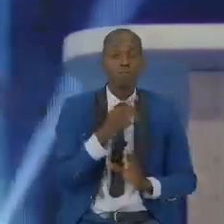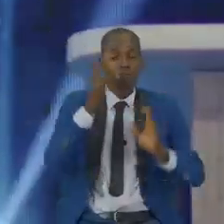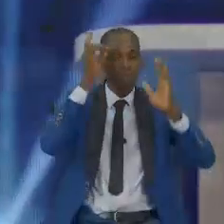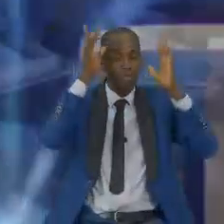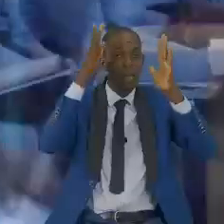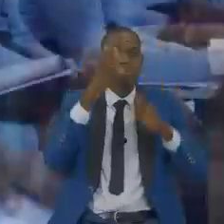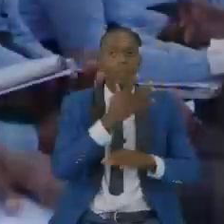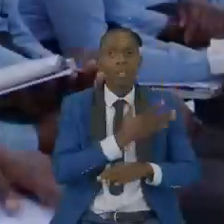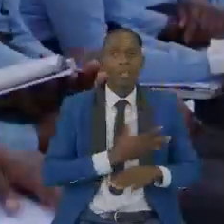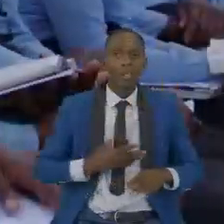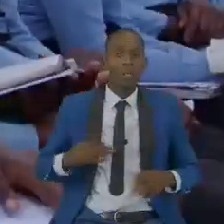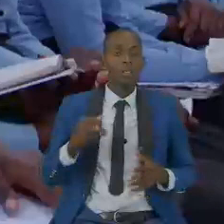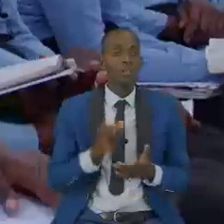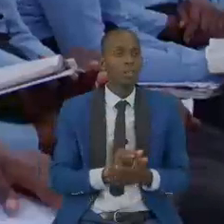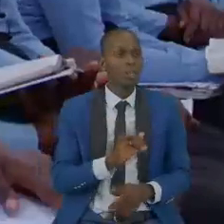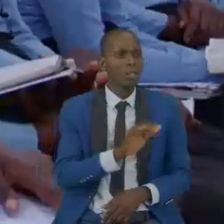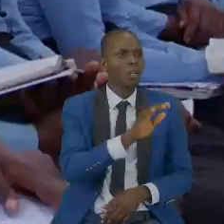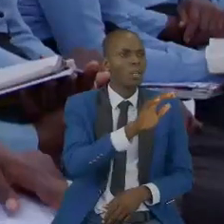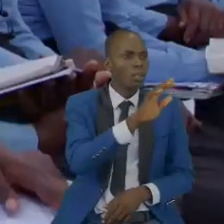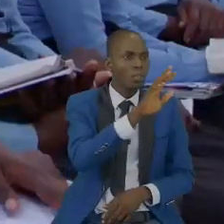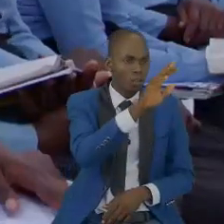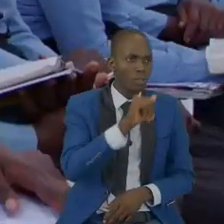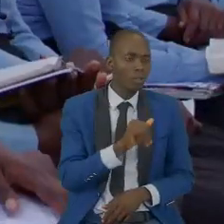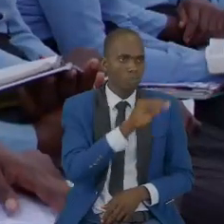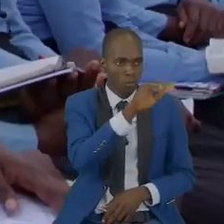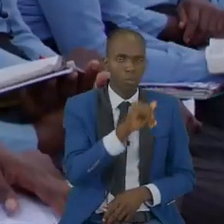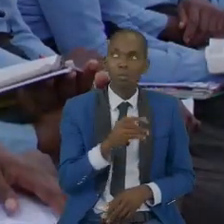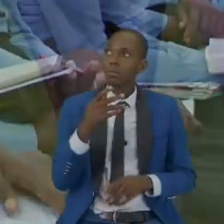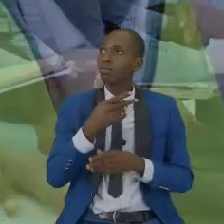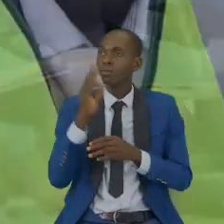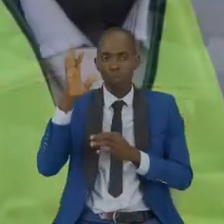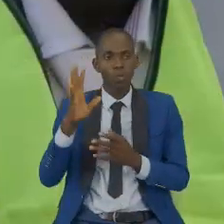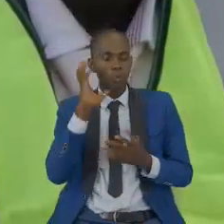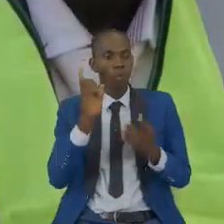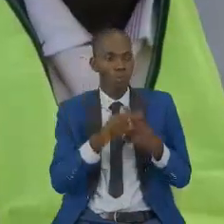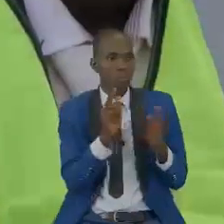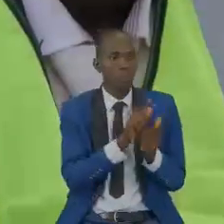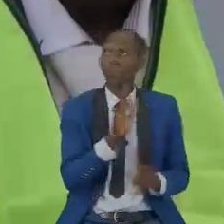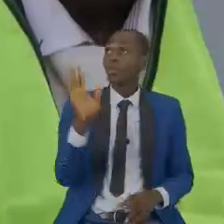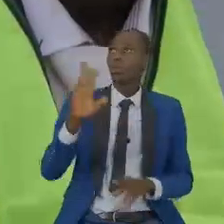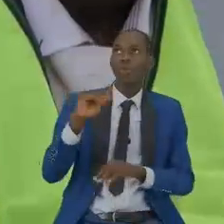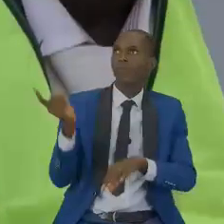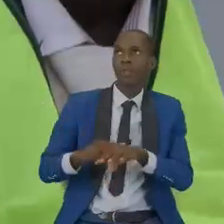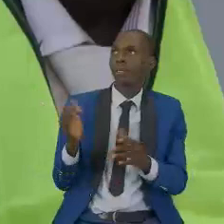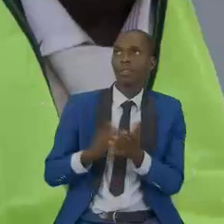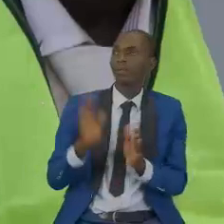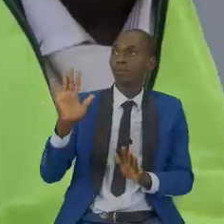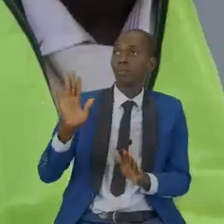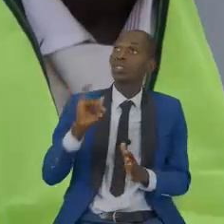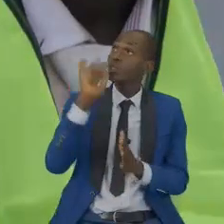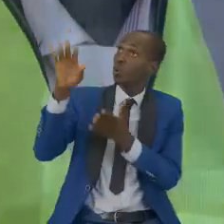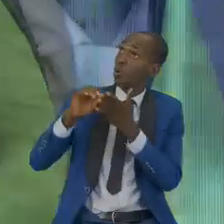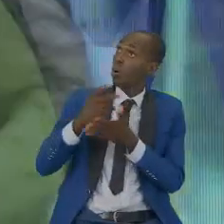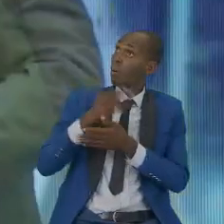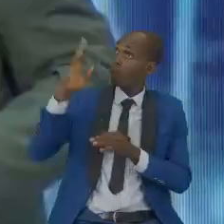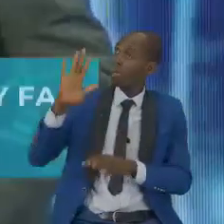now. I'm not coming again. Take your pastor away. It's your pastor. It's your overseer. It's your convener. Take him away. I